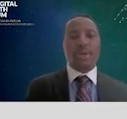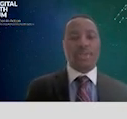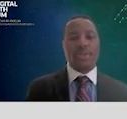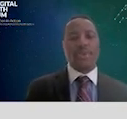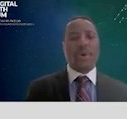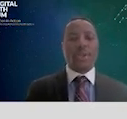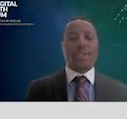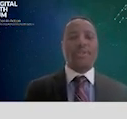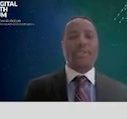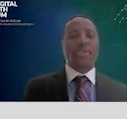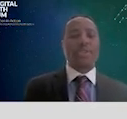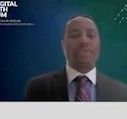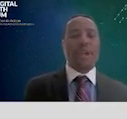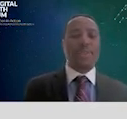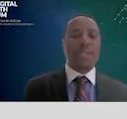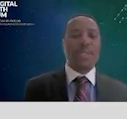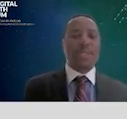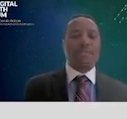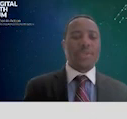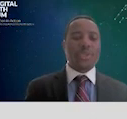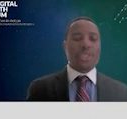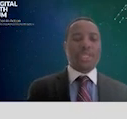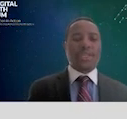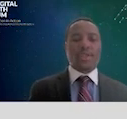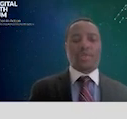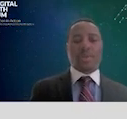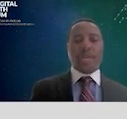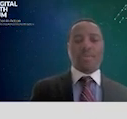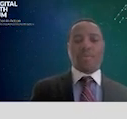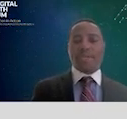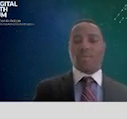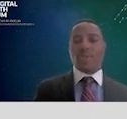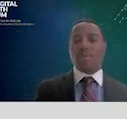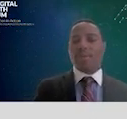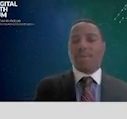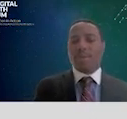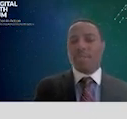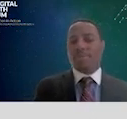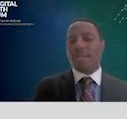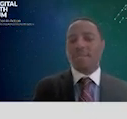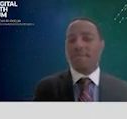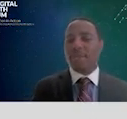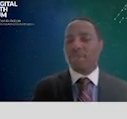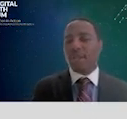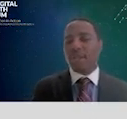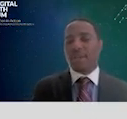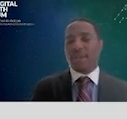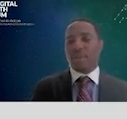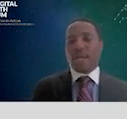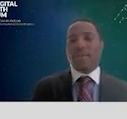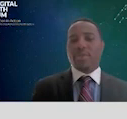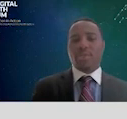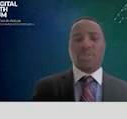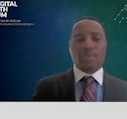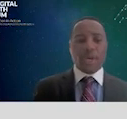registry, also, all the longitudinal family physicians and nurse providers will upload their patient panel information. We